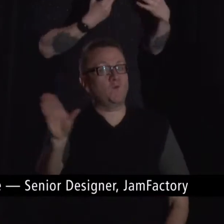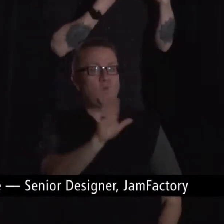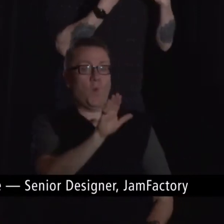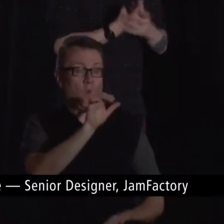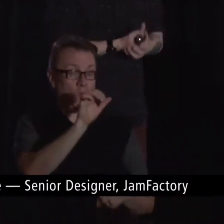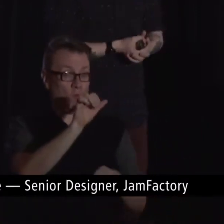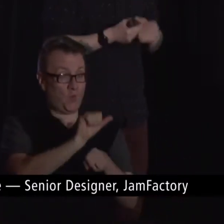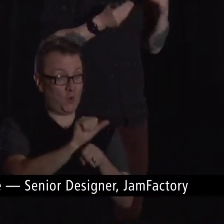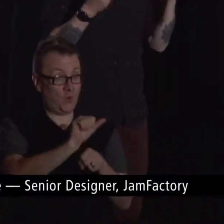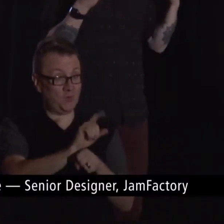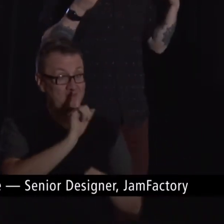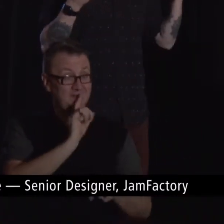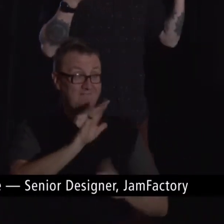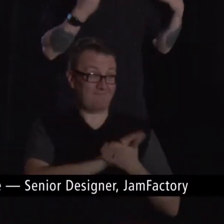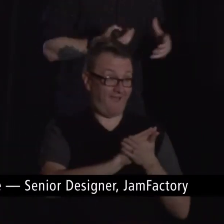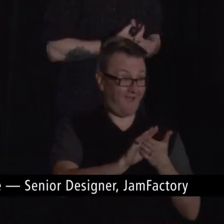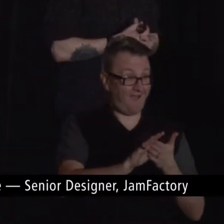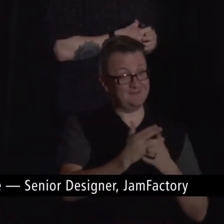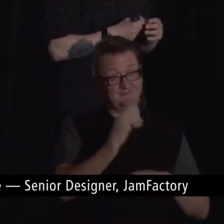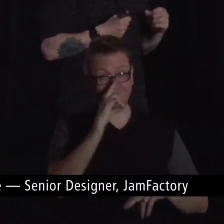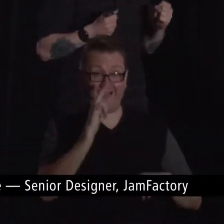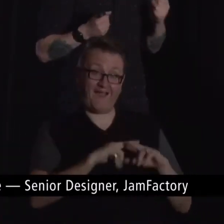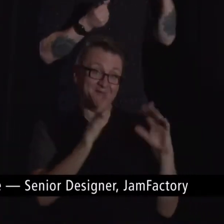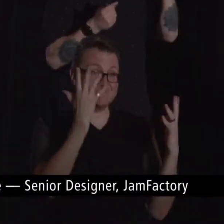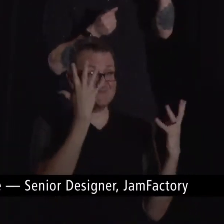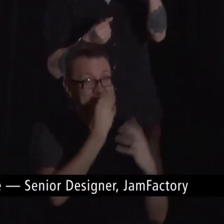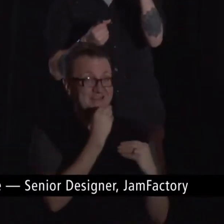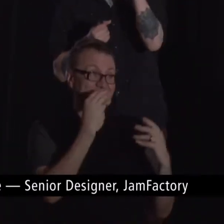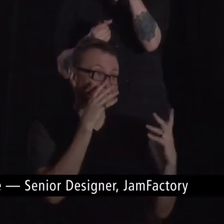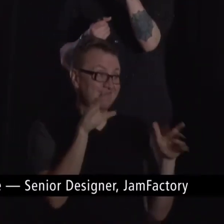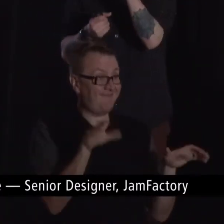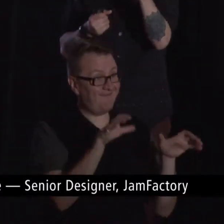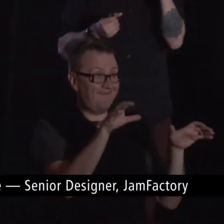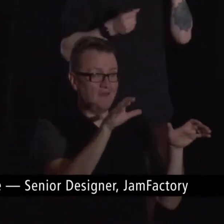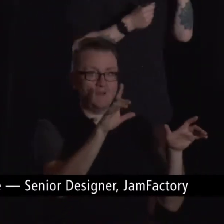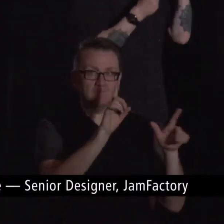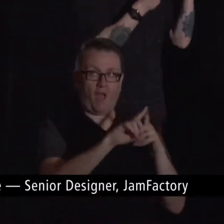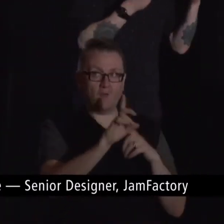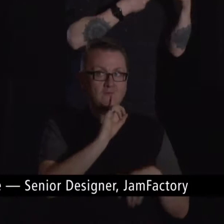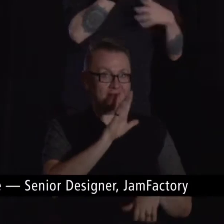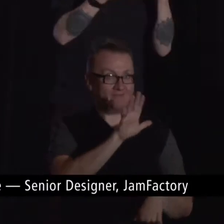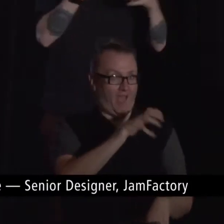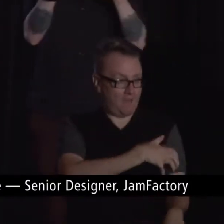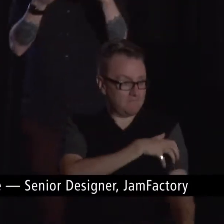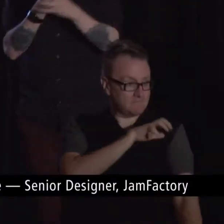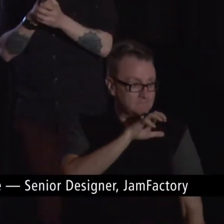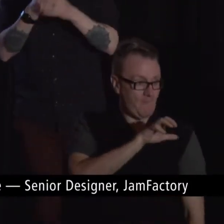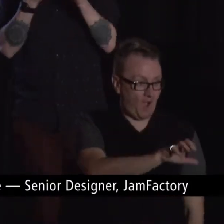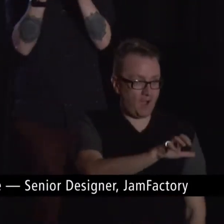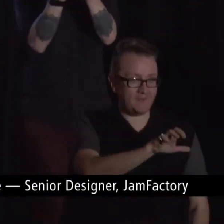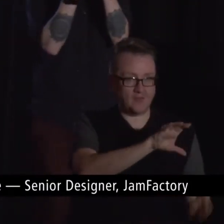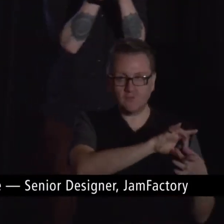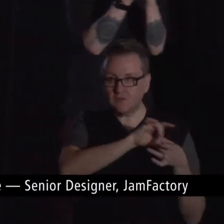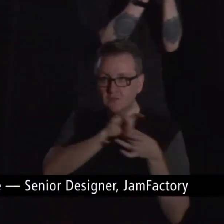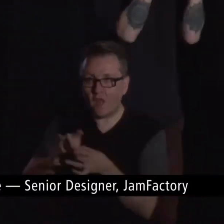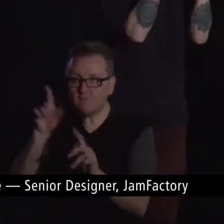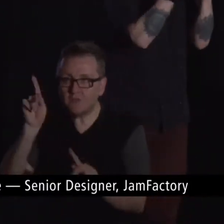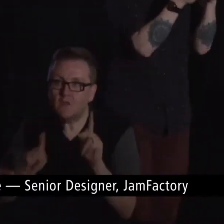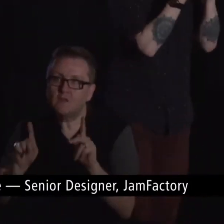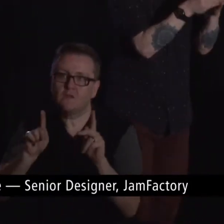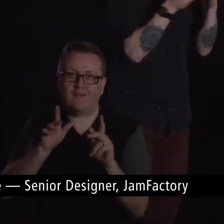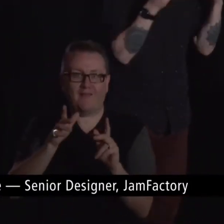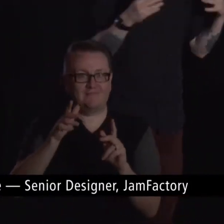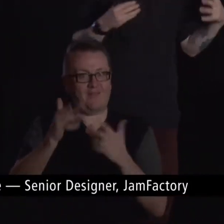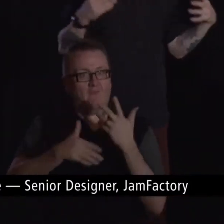just making nice things and making pretty things, and but then also the power that you can connect with people and the power